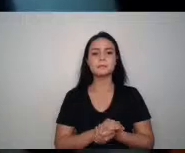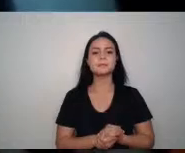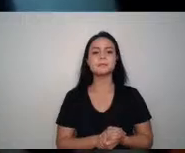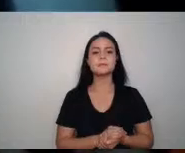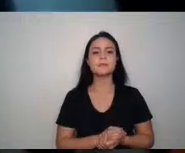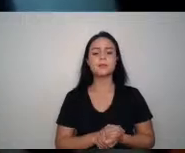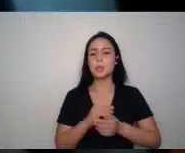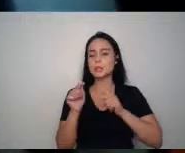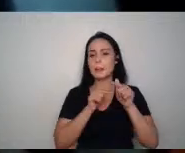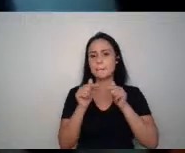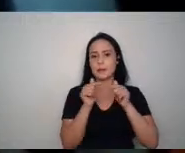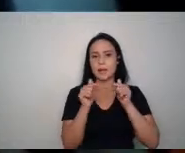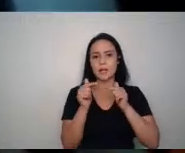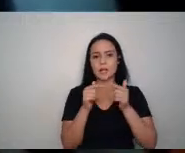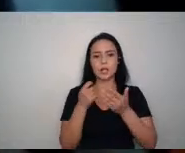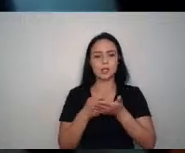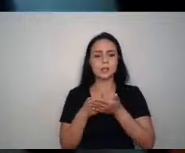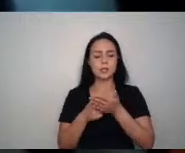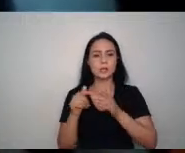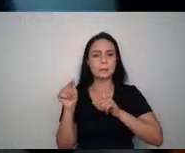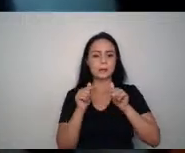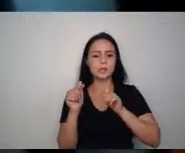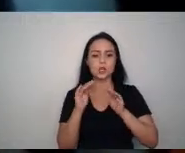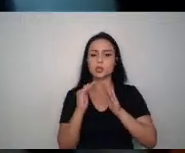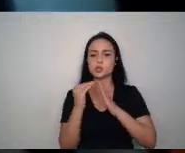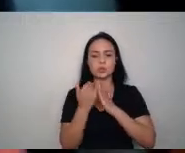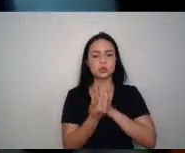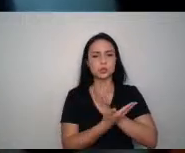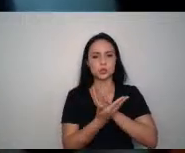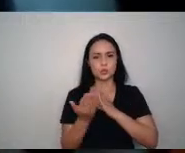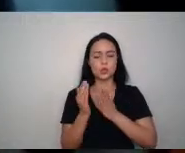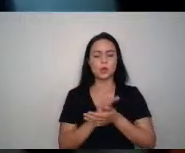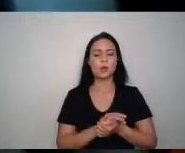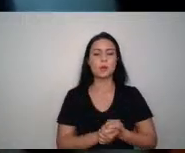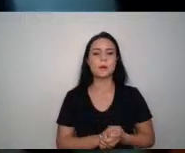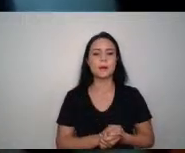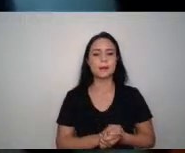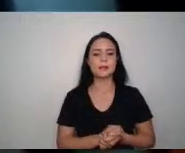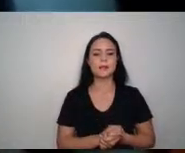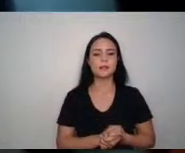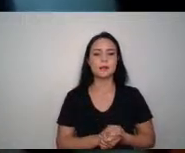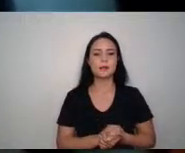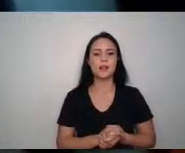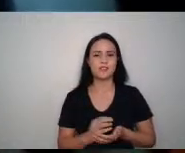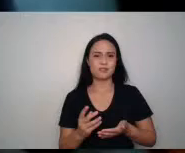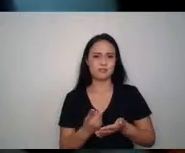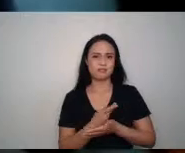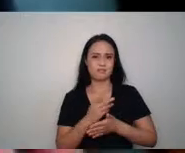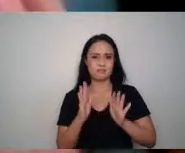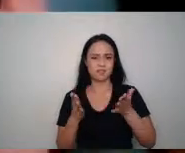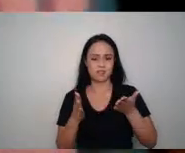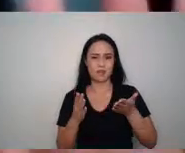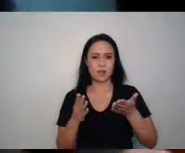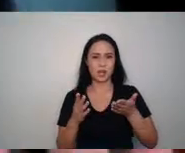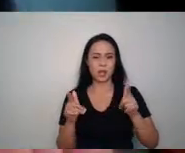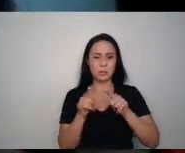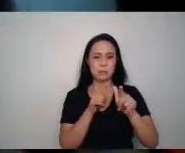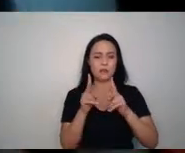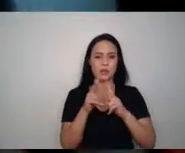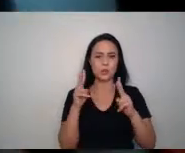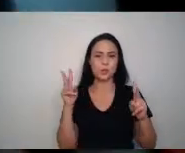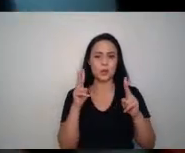to remember the remote working. We have to remember this because a lot of us had